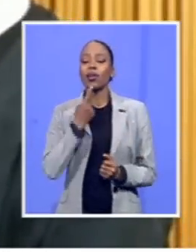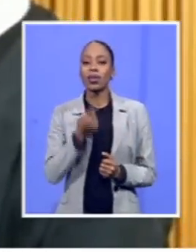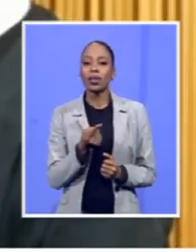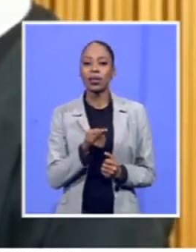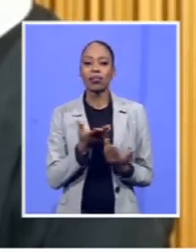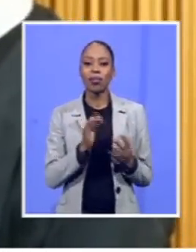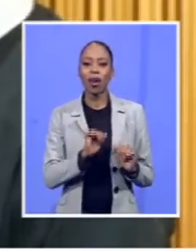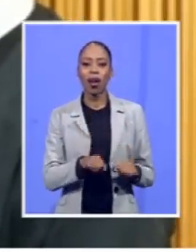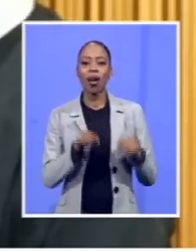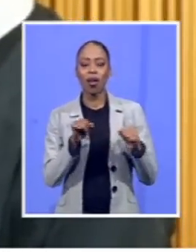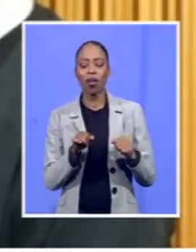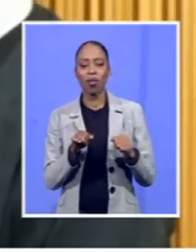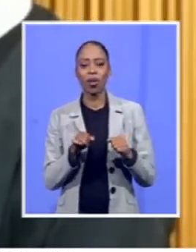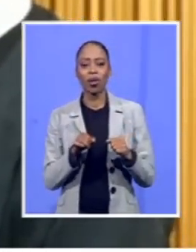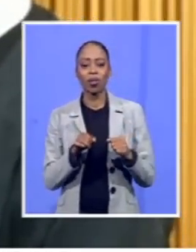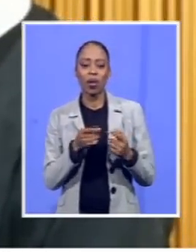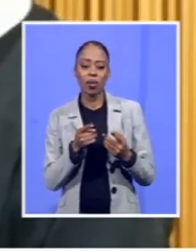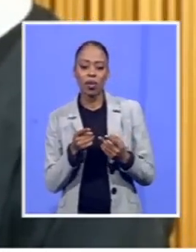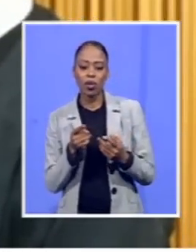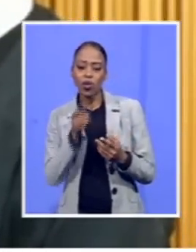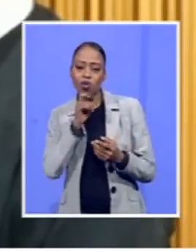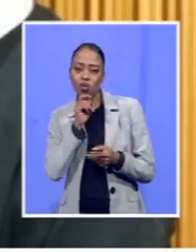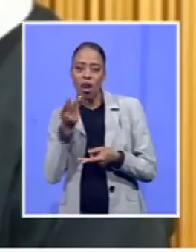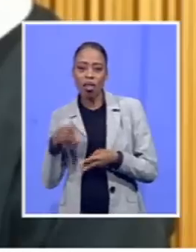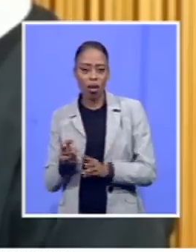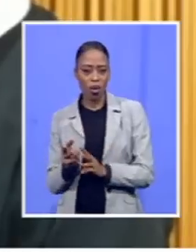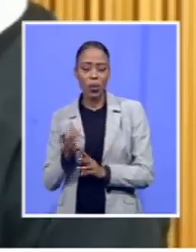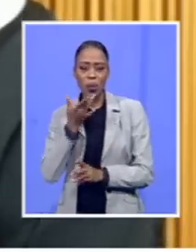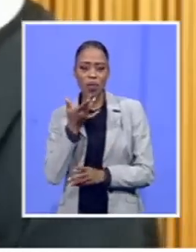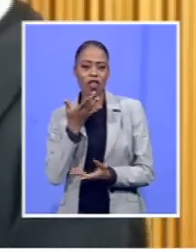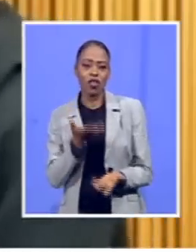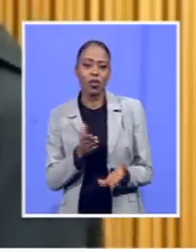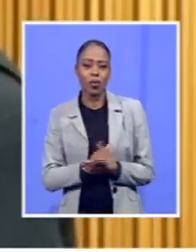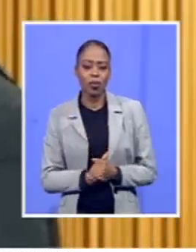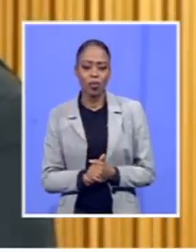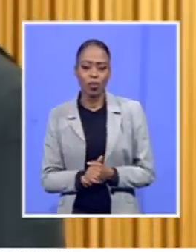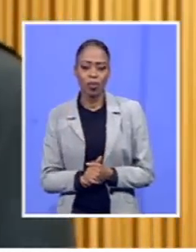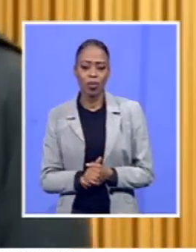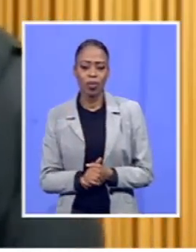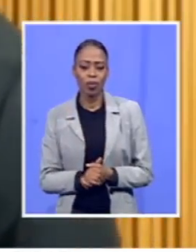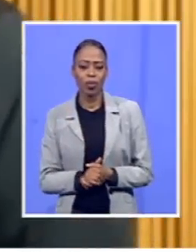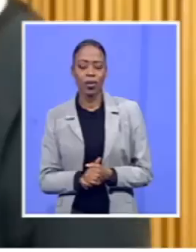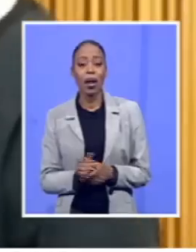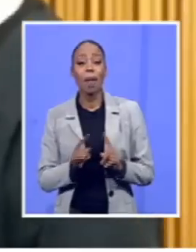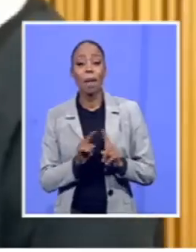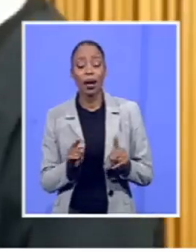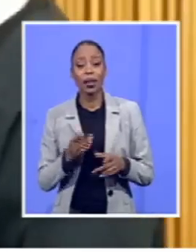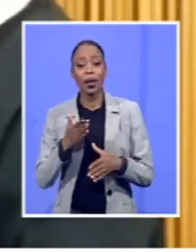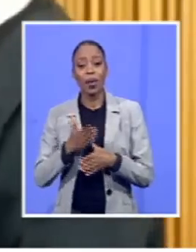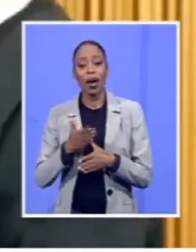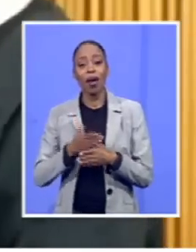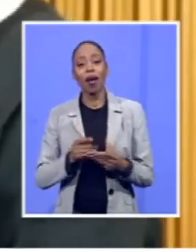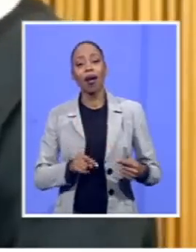liberal provision should be workable, we prefer that interpretation. Yes, but workable